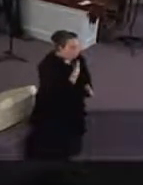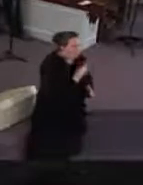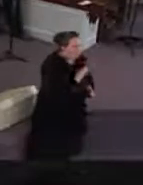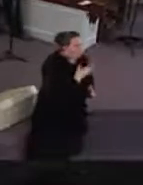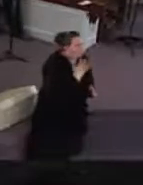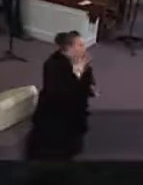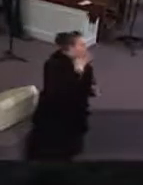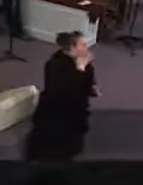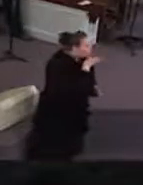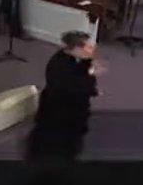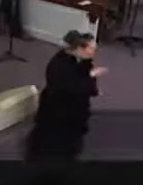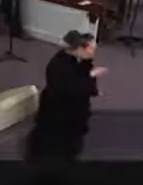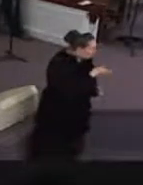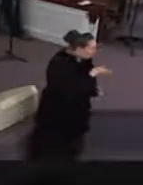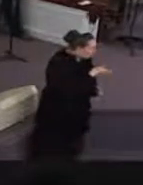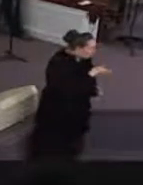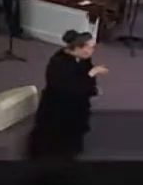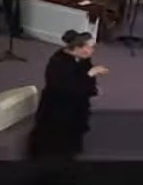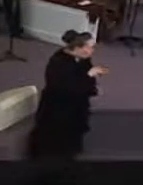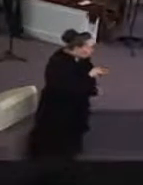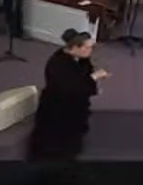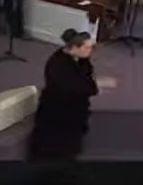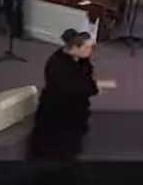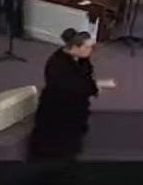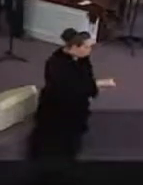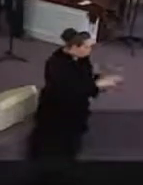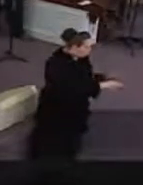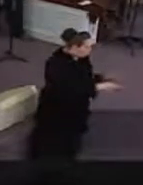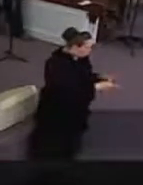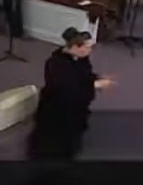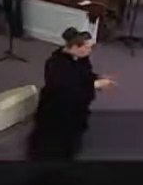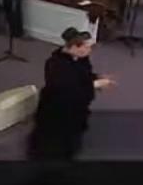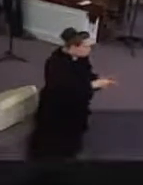That we will go there if we are not